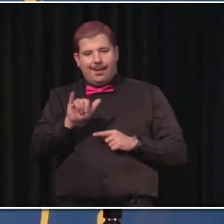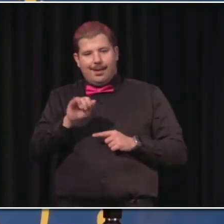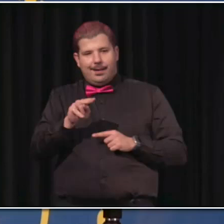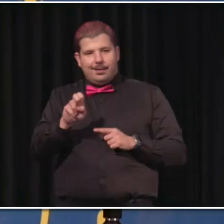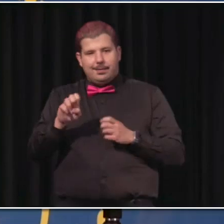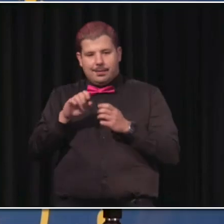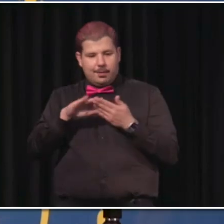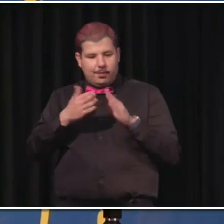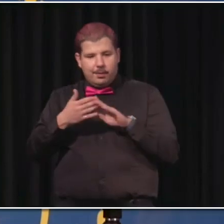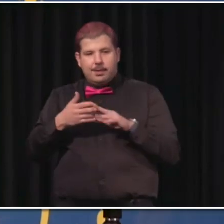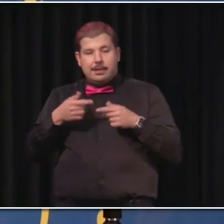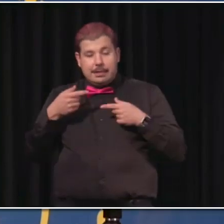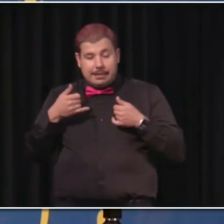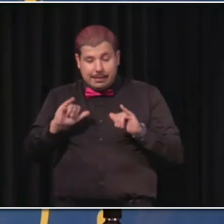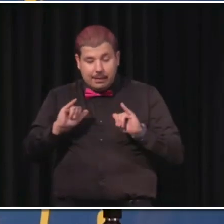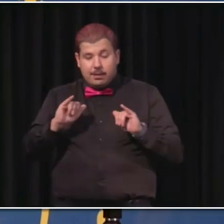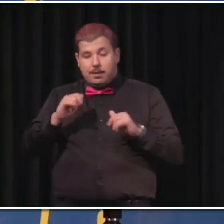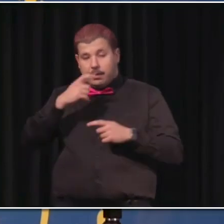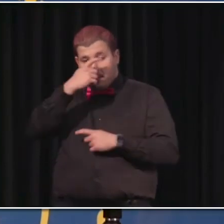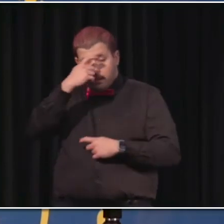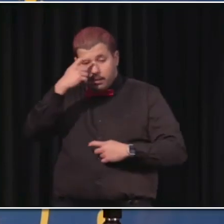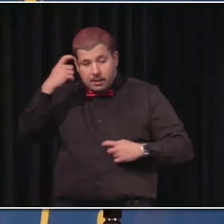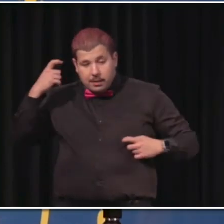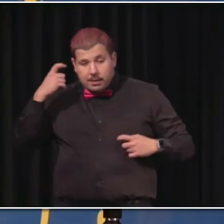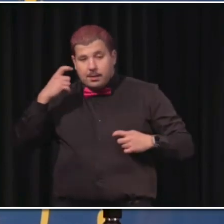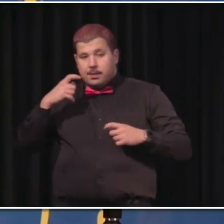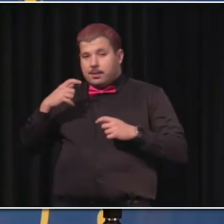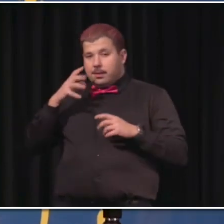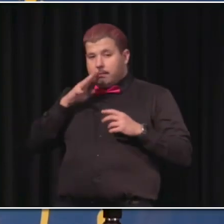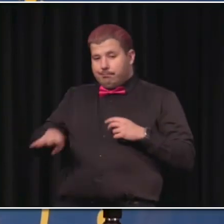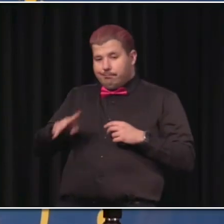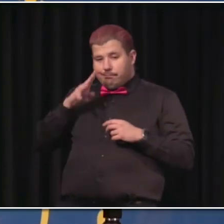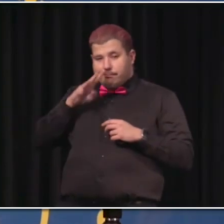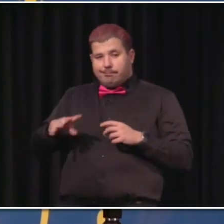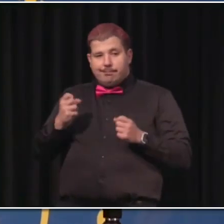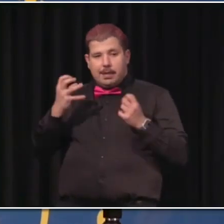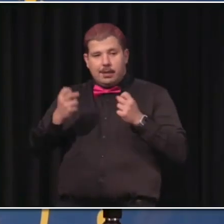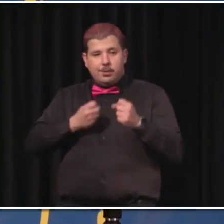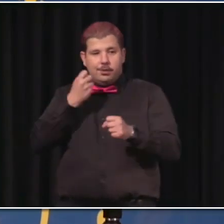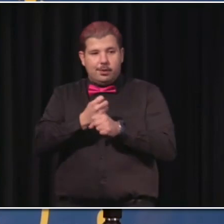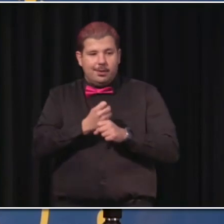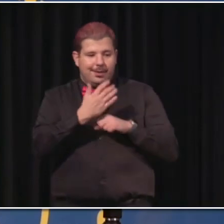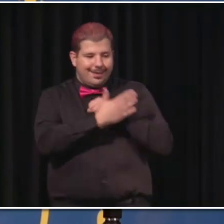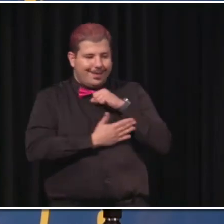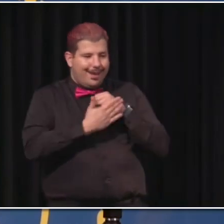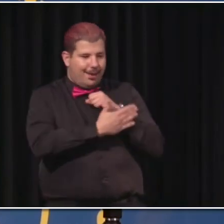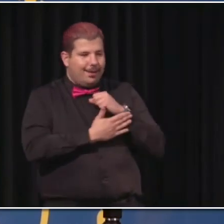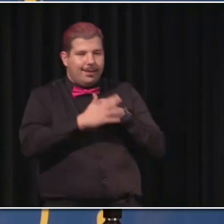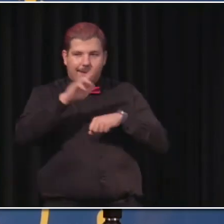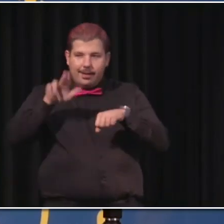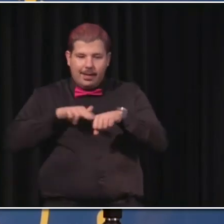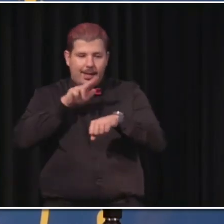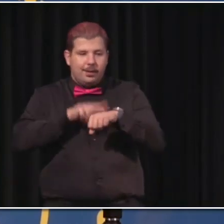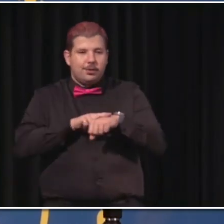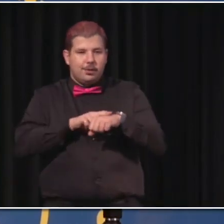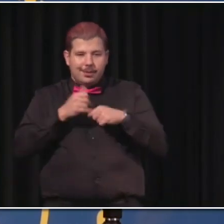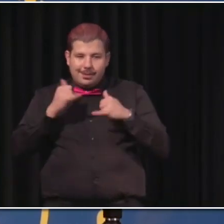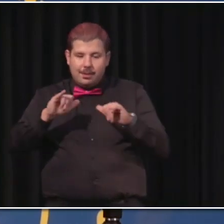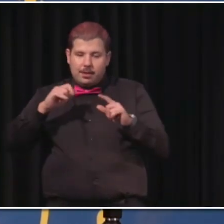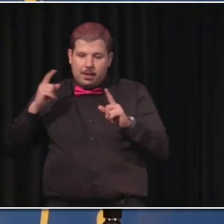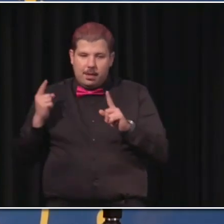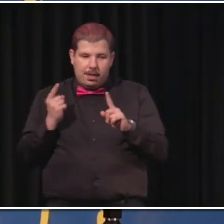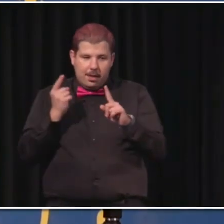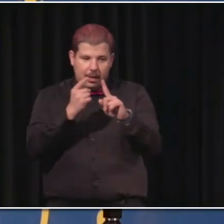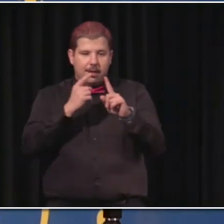of generations of neglect, our county and our nation are still striving to fulfill the promise of America.